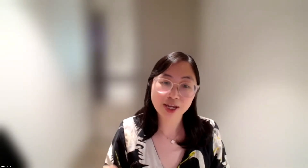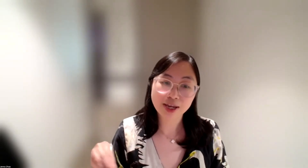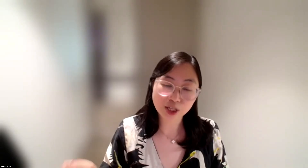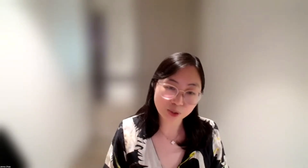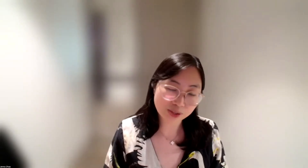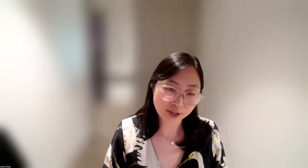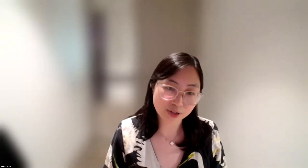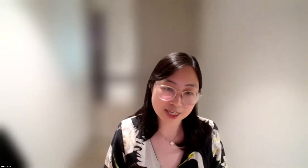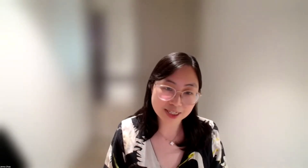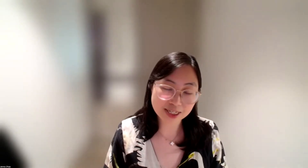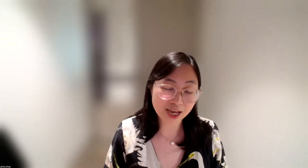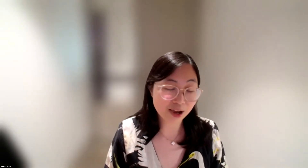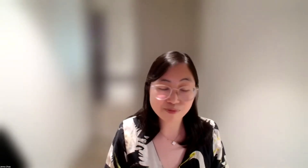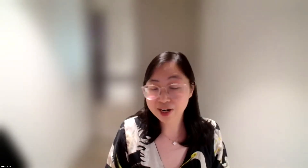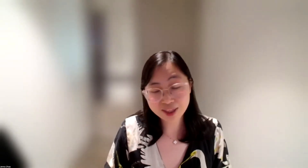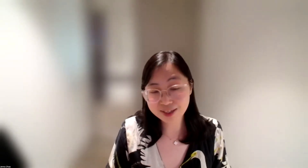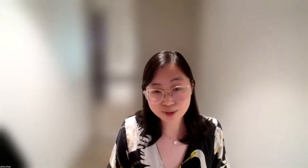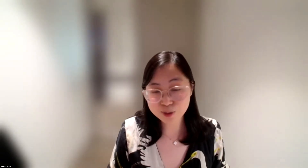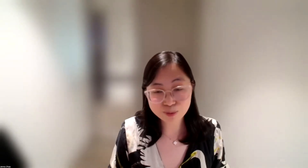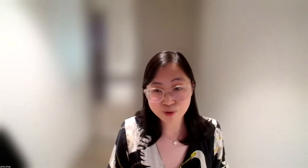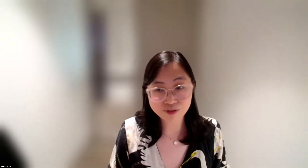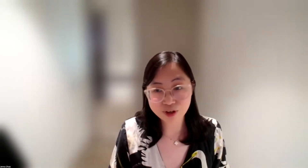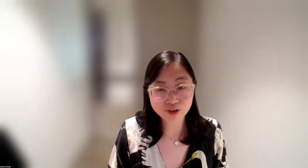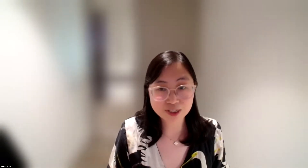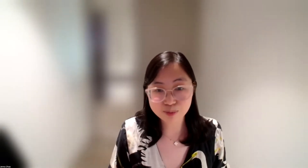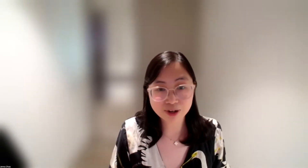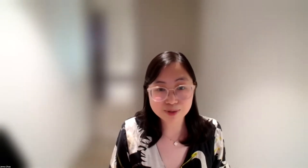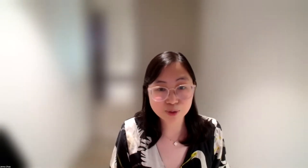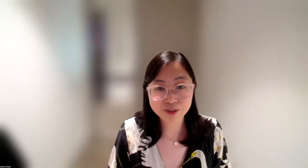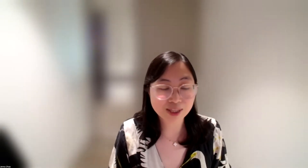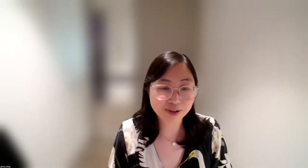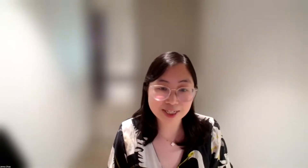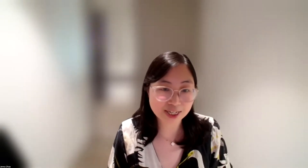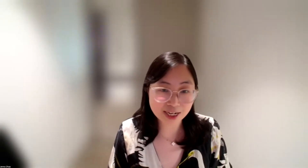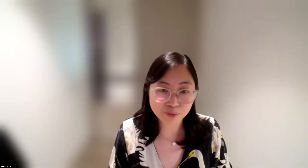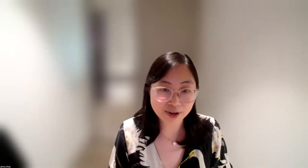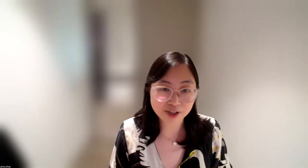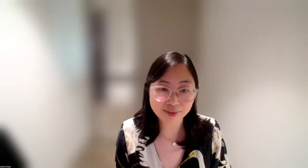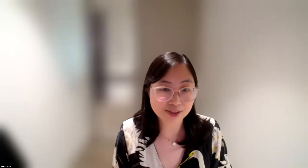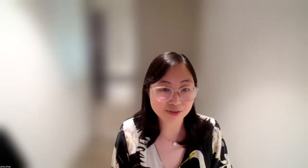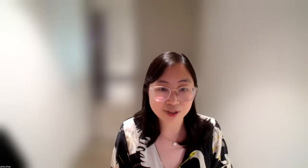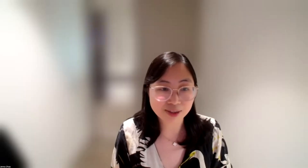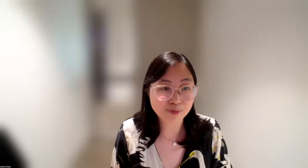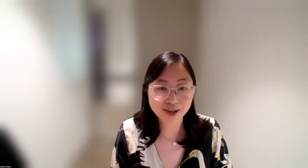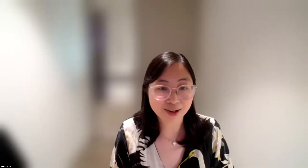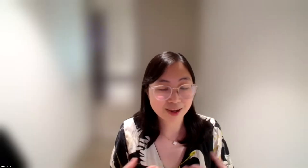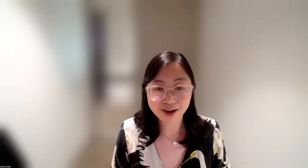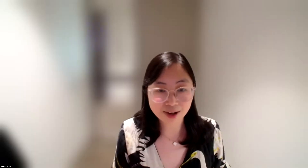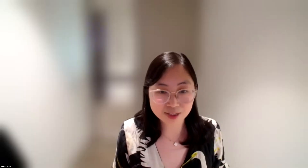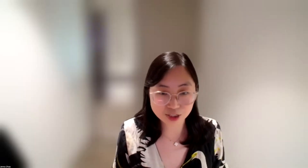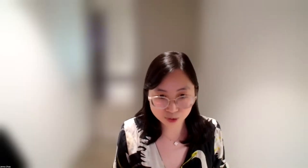to include that content. But I think it's also important for university programs to include that content anyway, regardless of whether they're